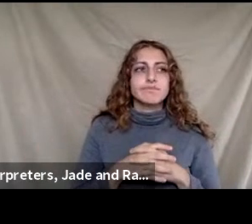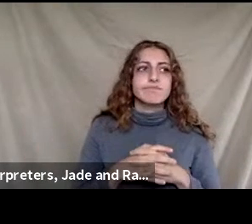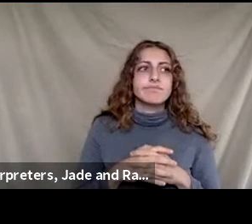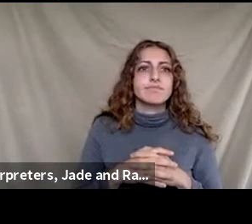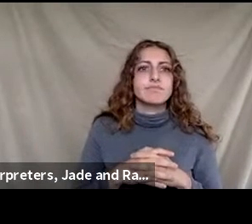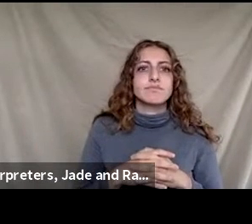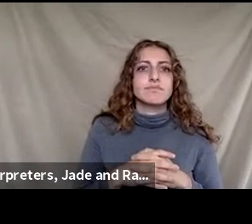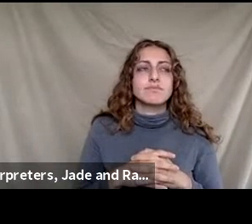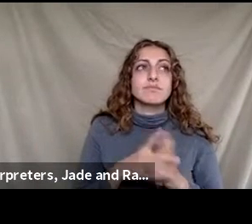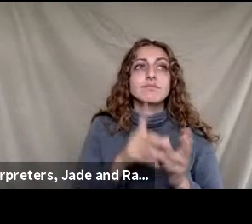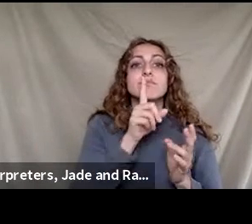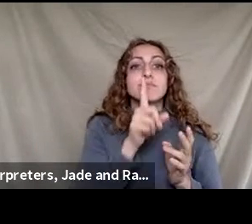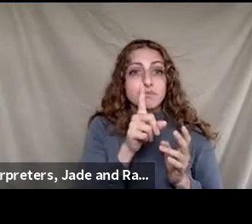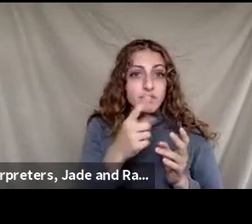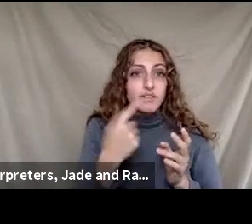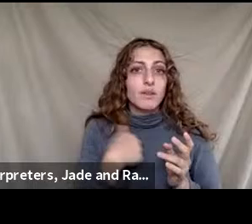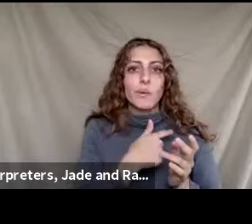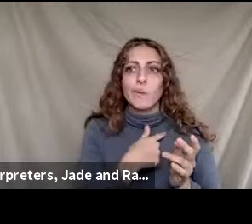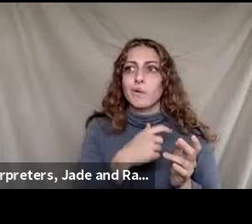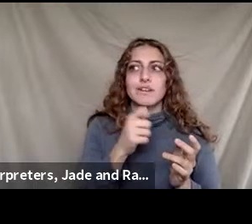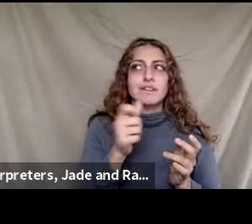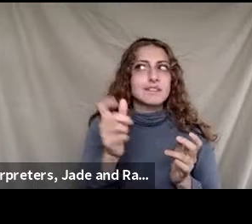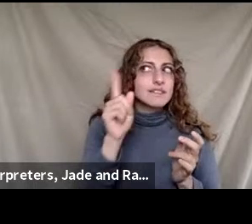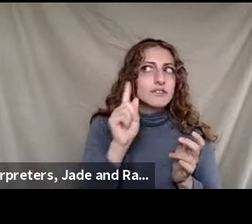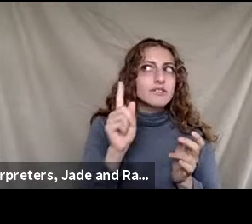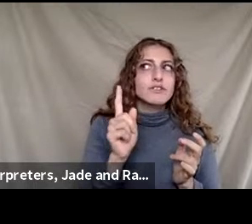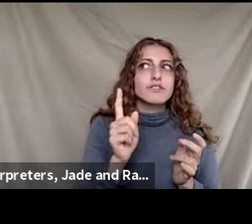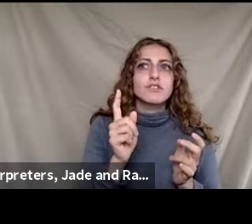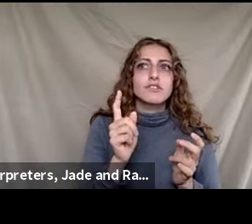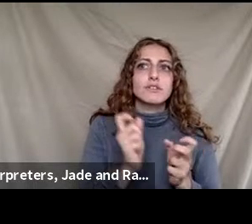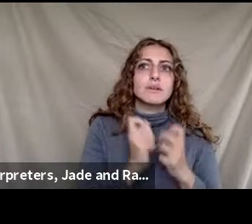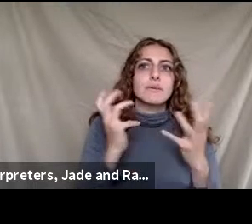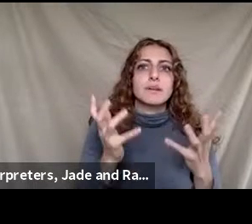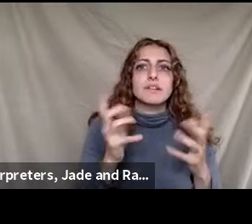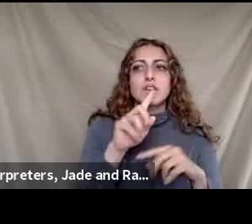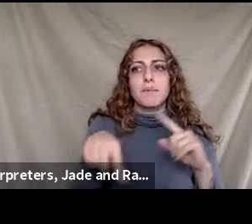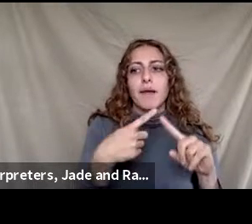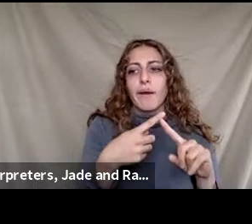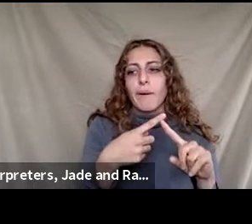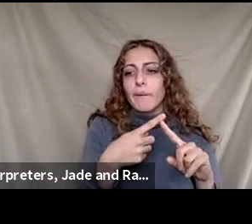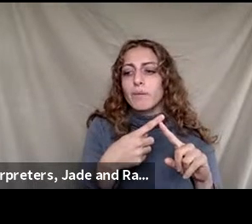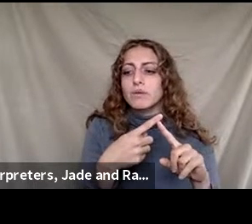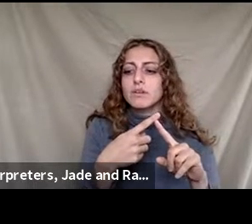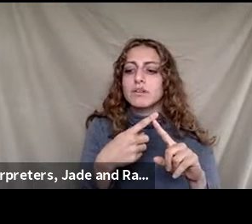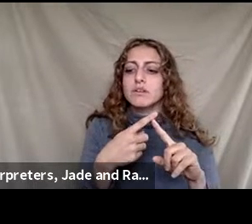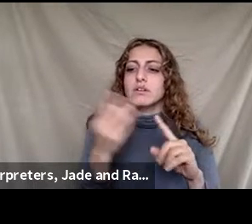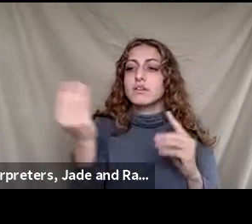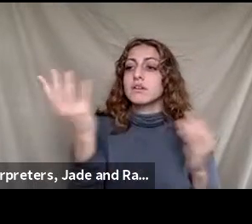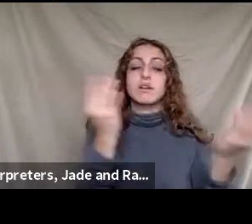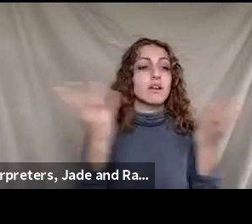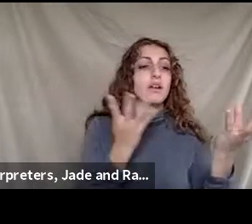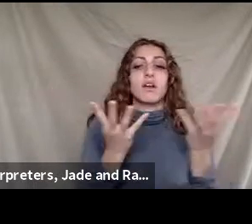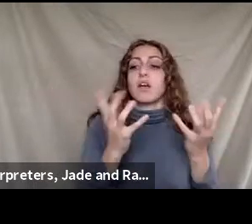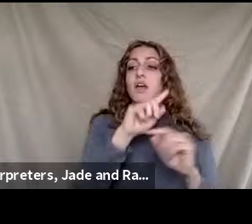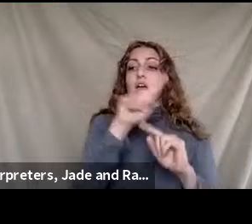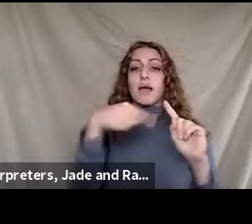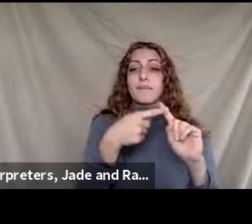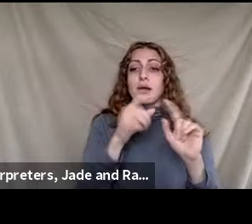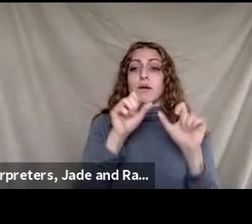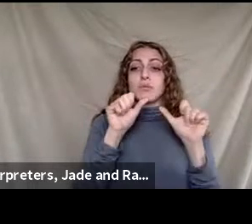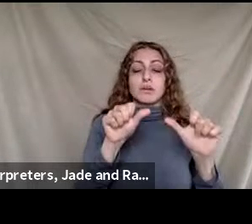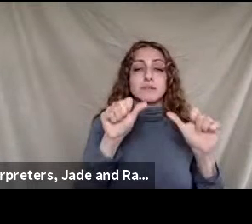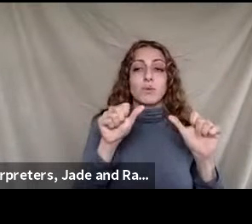Actually, we didn't hear much about any possibility of this plastic